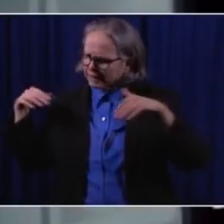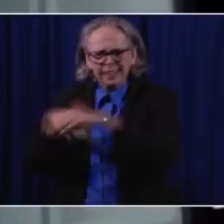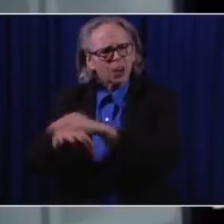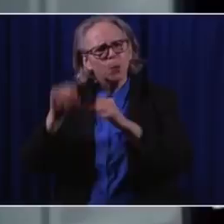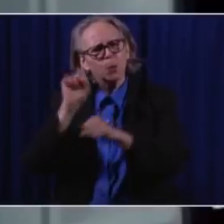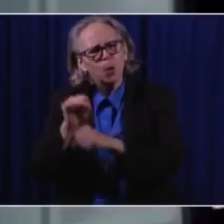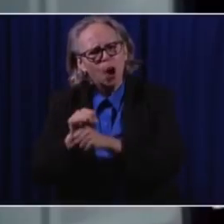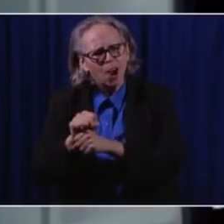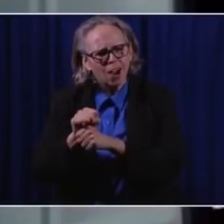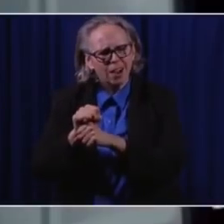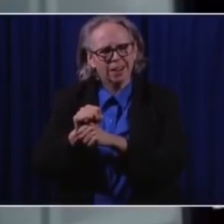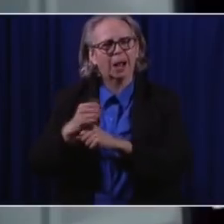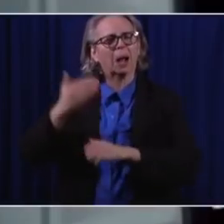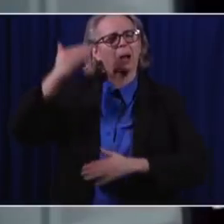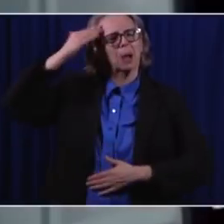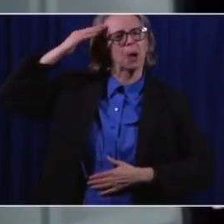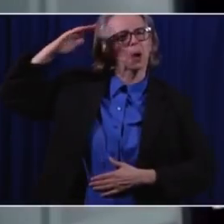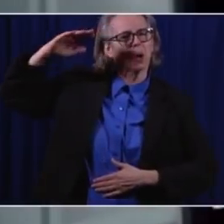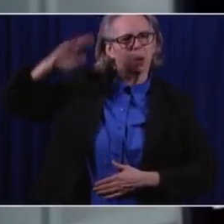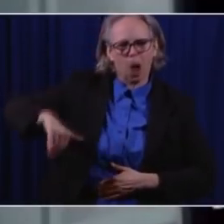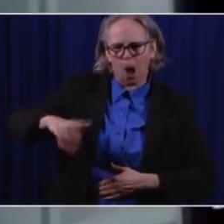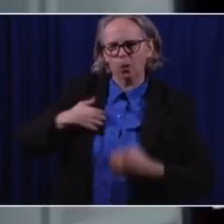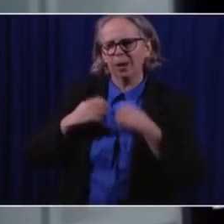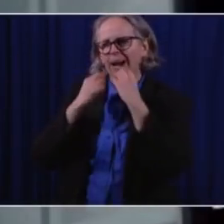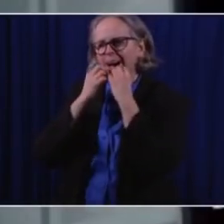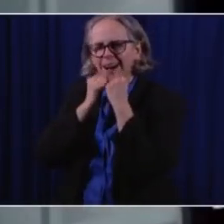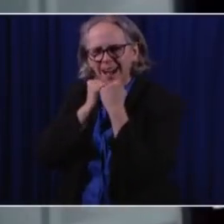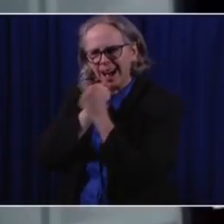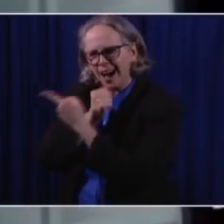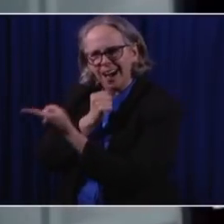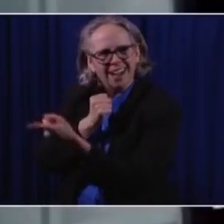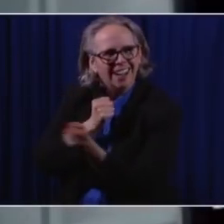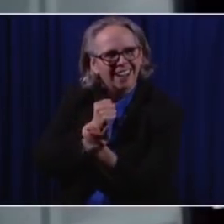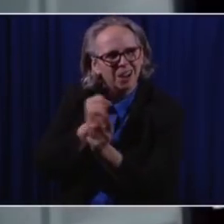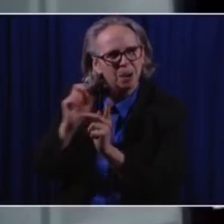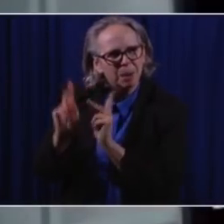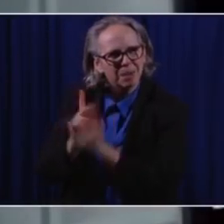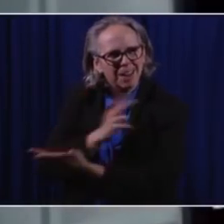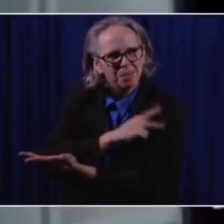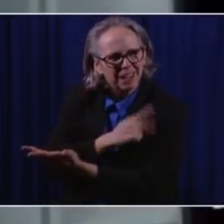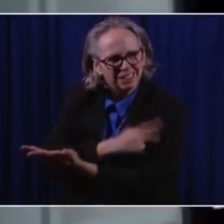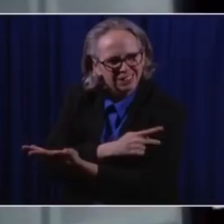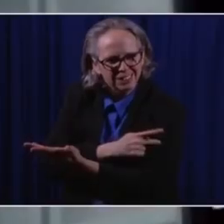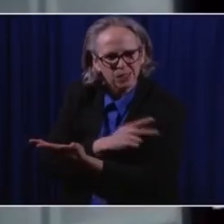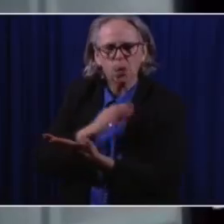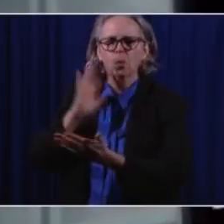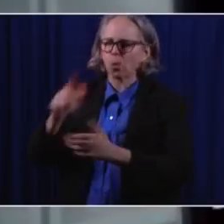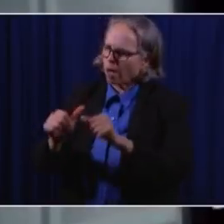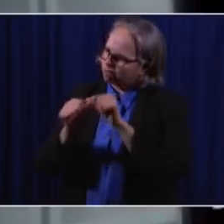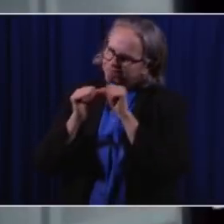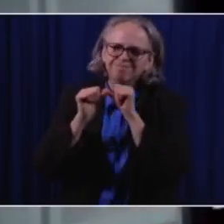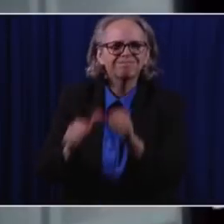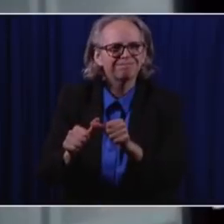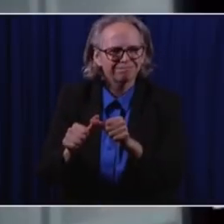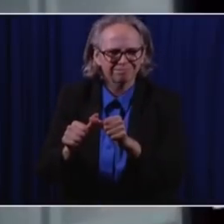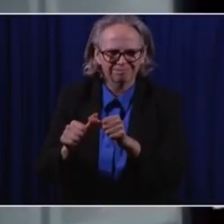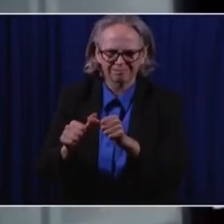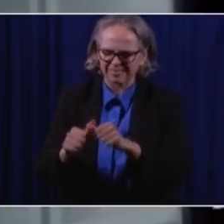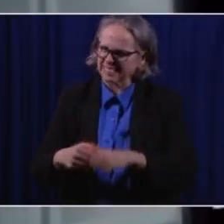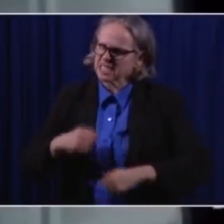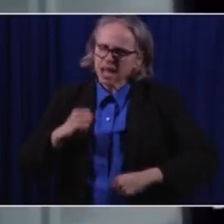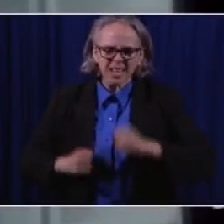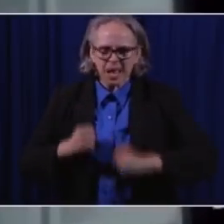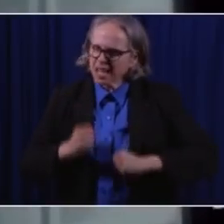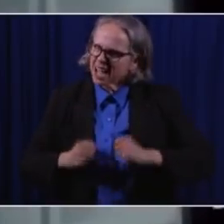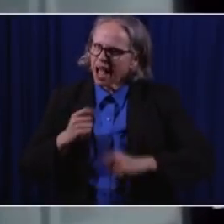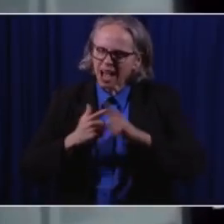about the patients lying in the bed, and we will we'll keep running the race for sure. But it would, to